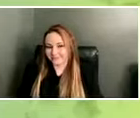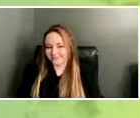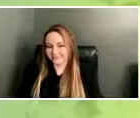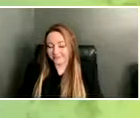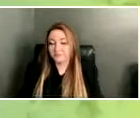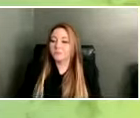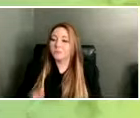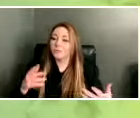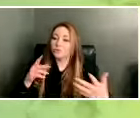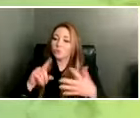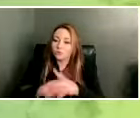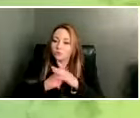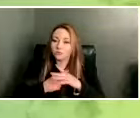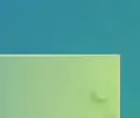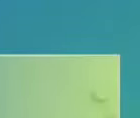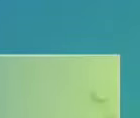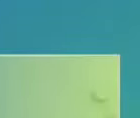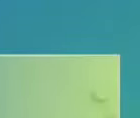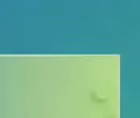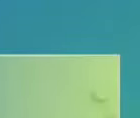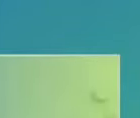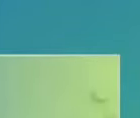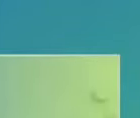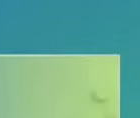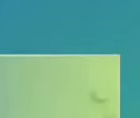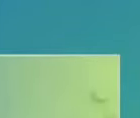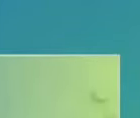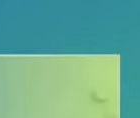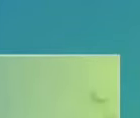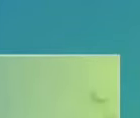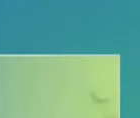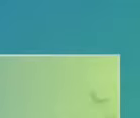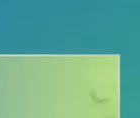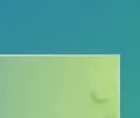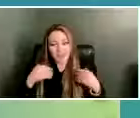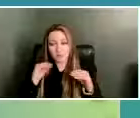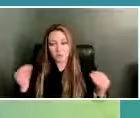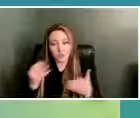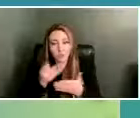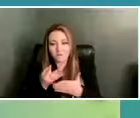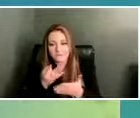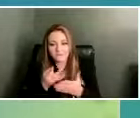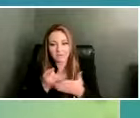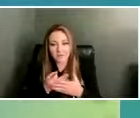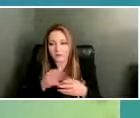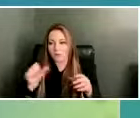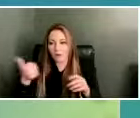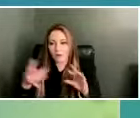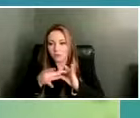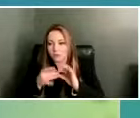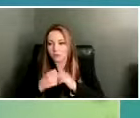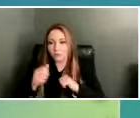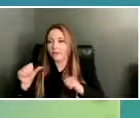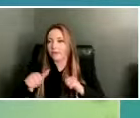So to get started, we just want to ensure that you all know that we have no financial or other relationships with any of